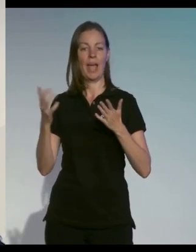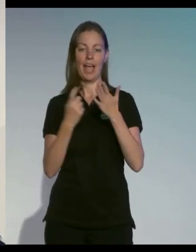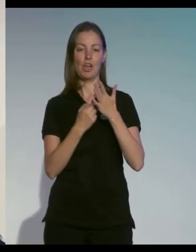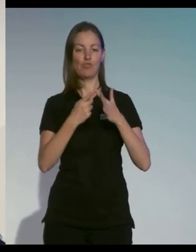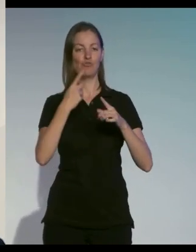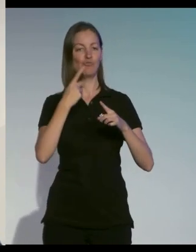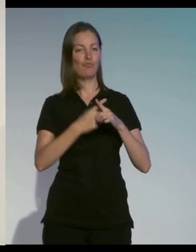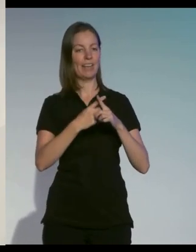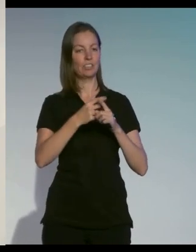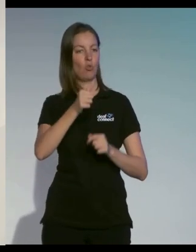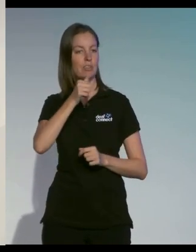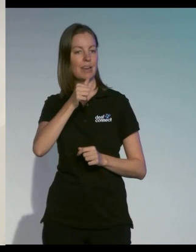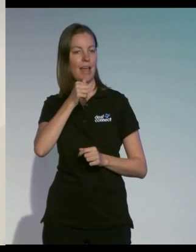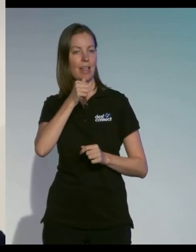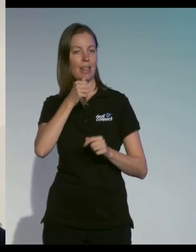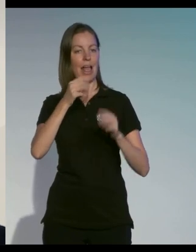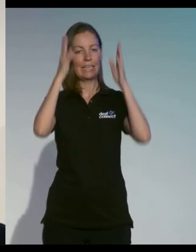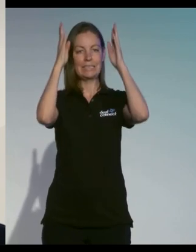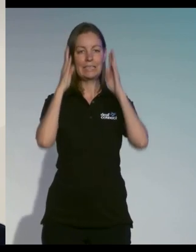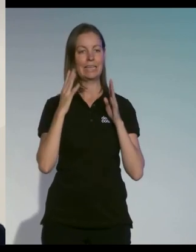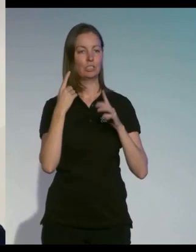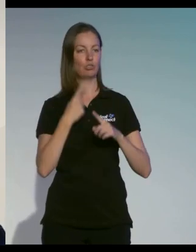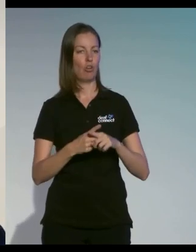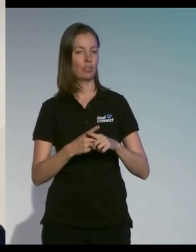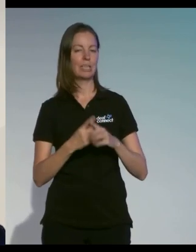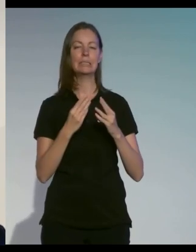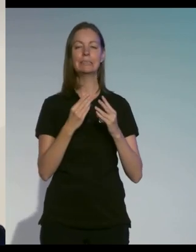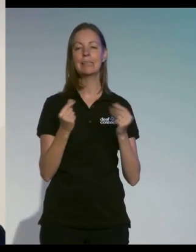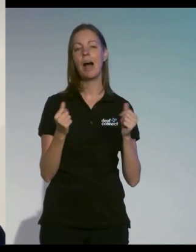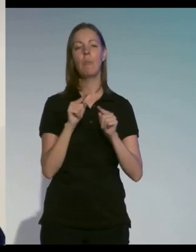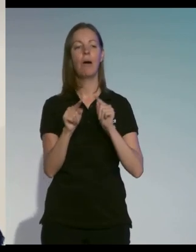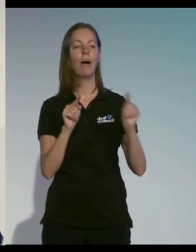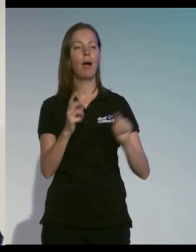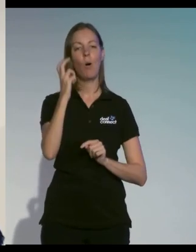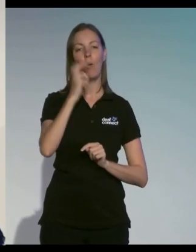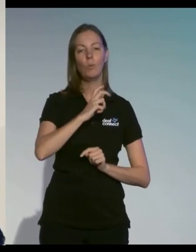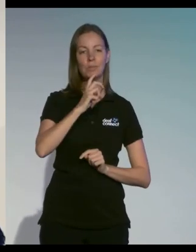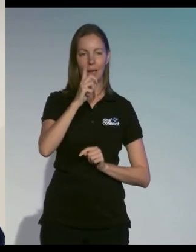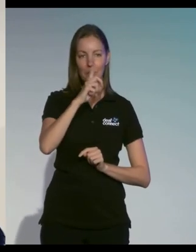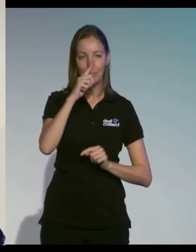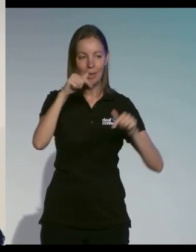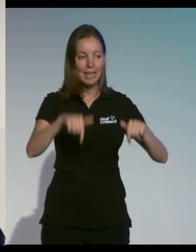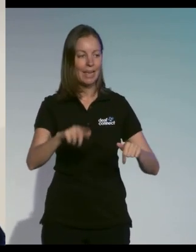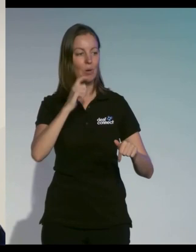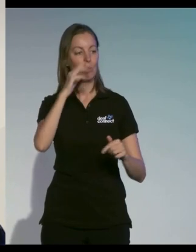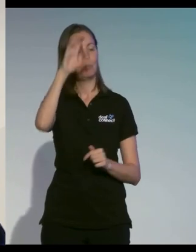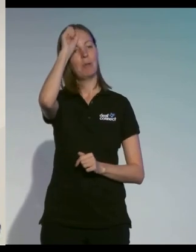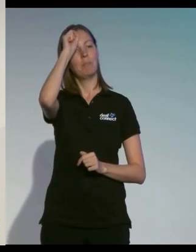Cross. Some of the older members of the audience will remember the Rex. It was one of the